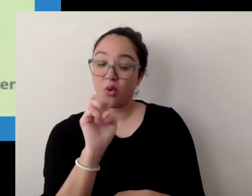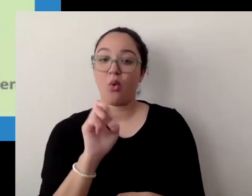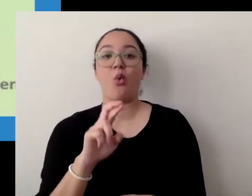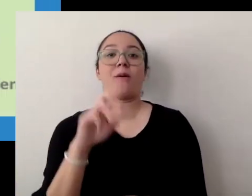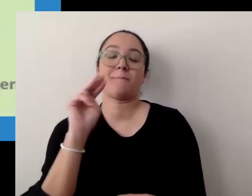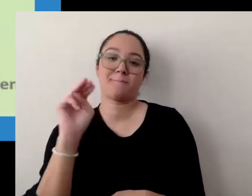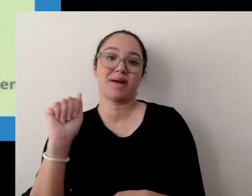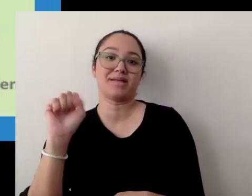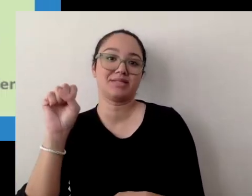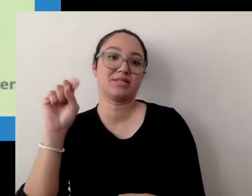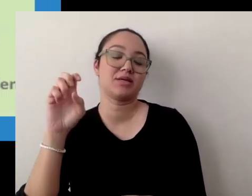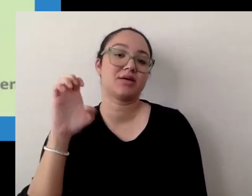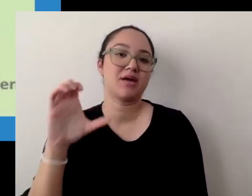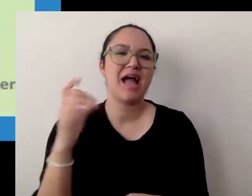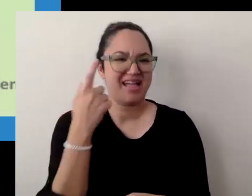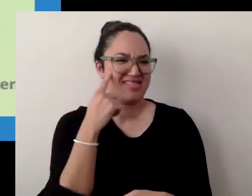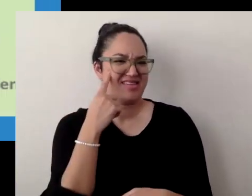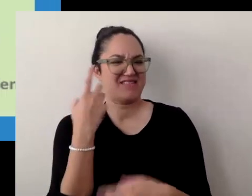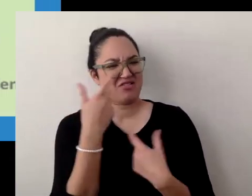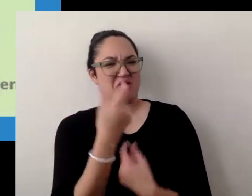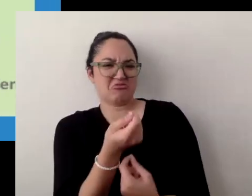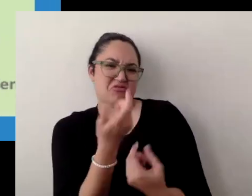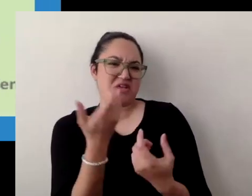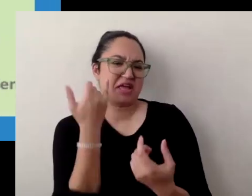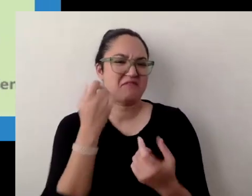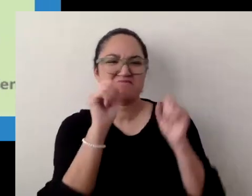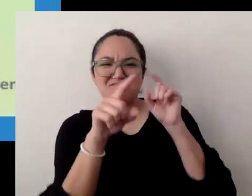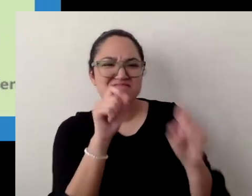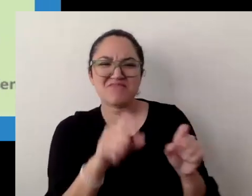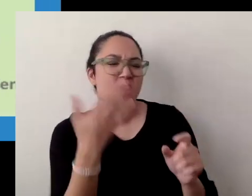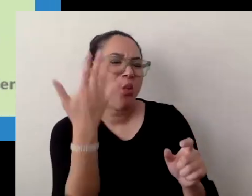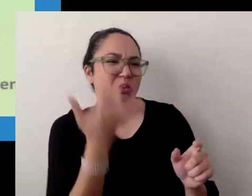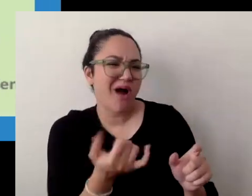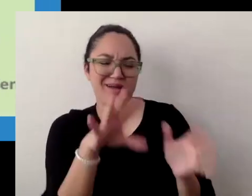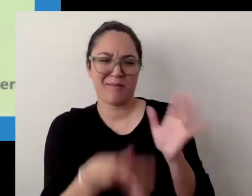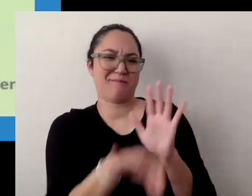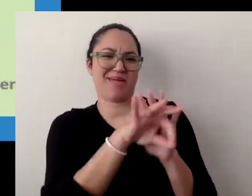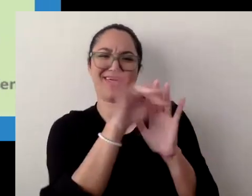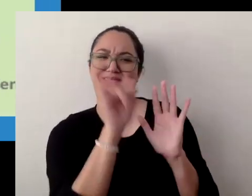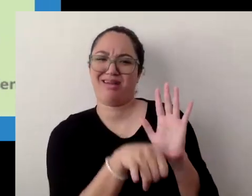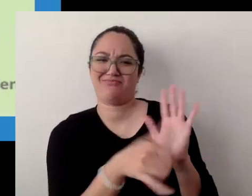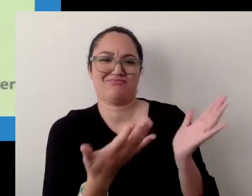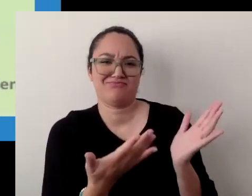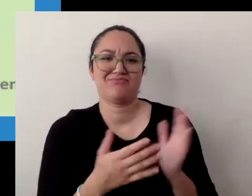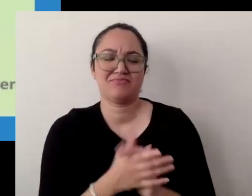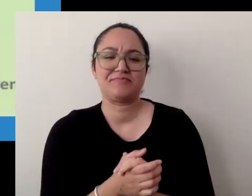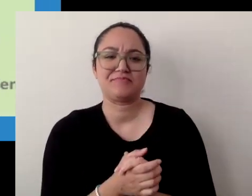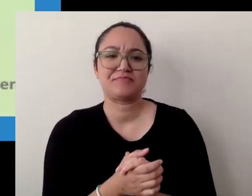And I think it would be interesting to do additional surveys to find out why they choose those solutions.